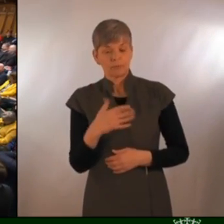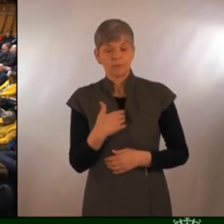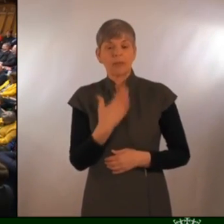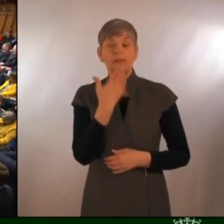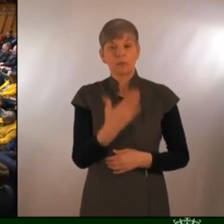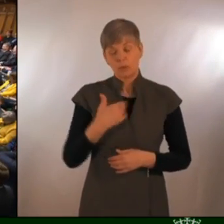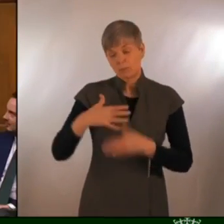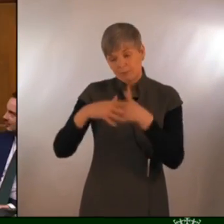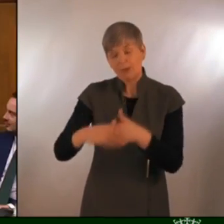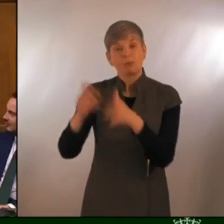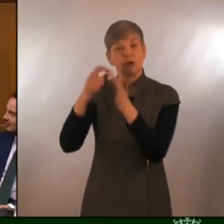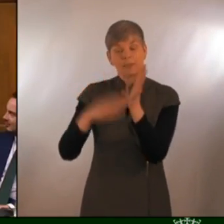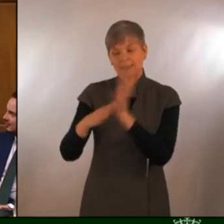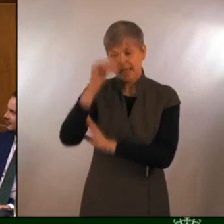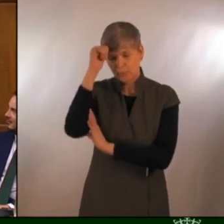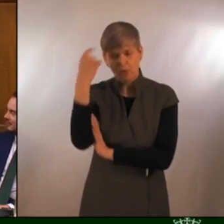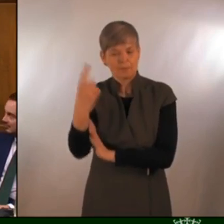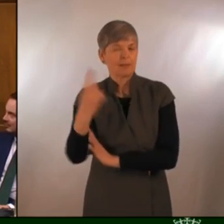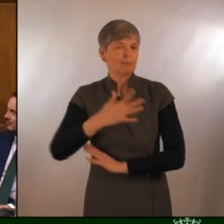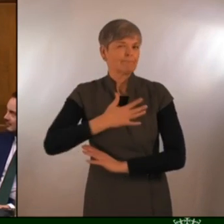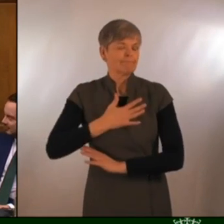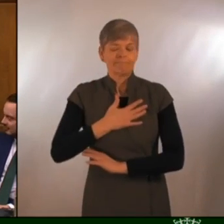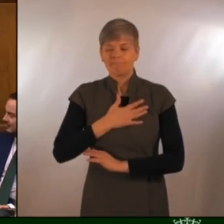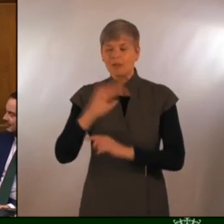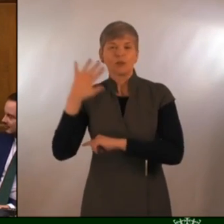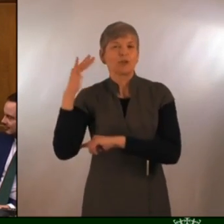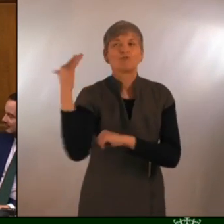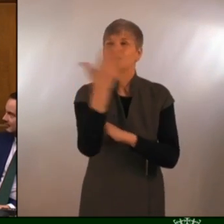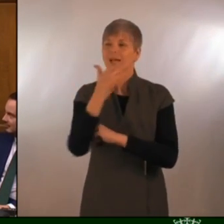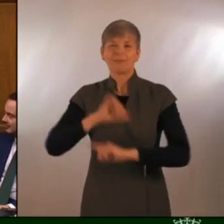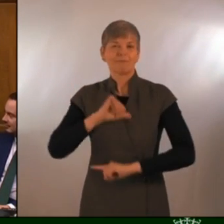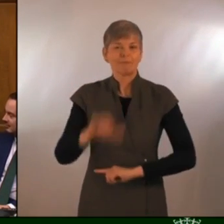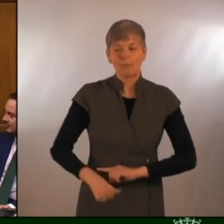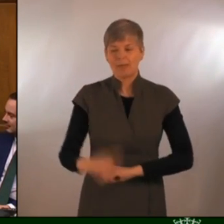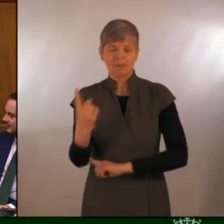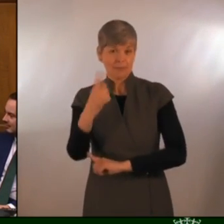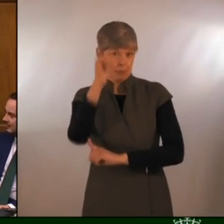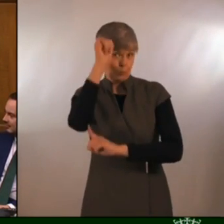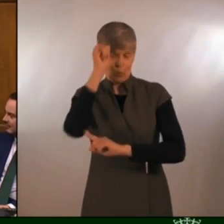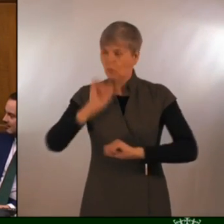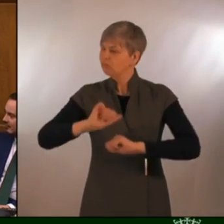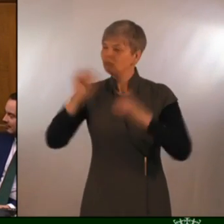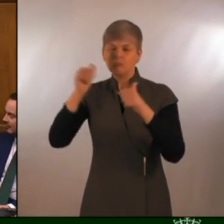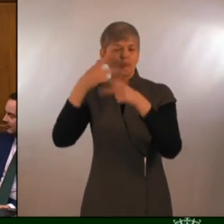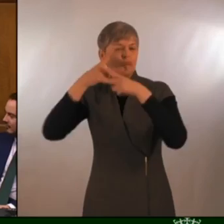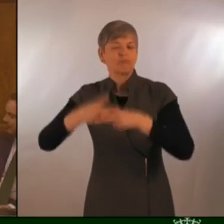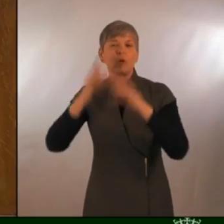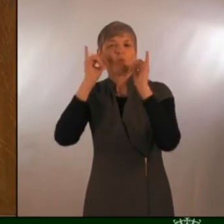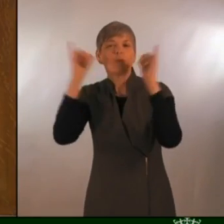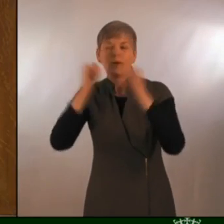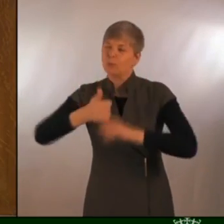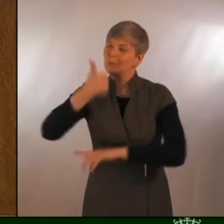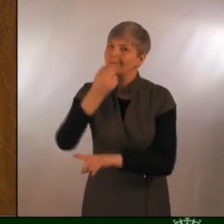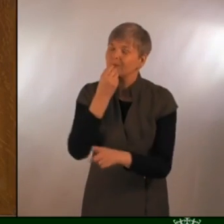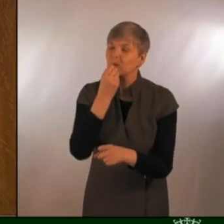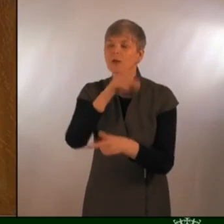I know is a great champion of the countryside and farming, and the great benefit it has both from producing high animal welfare food and also the